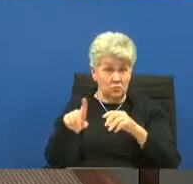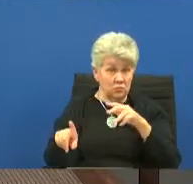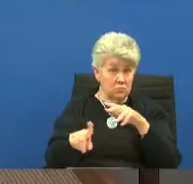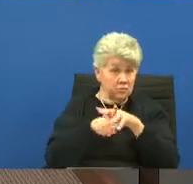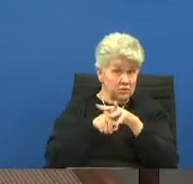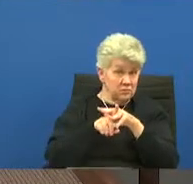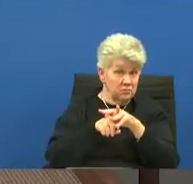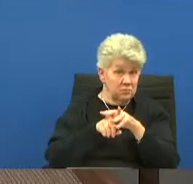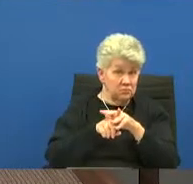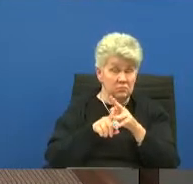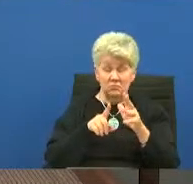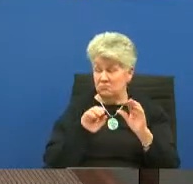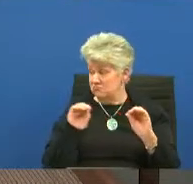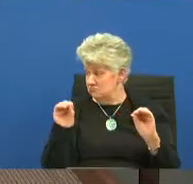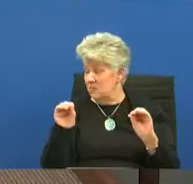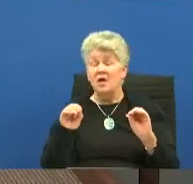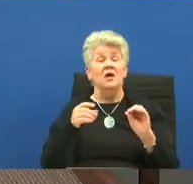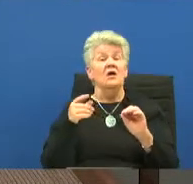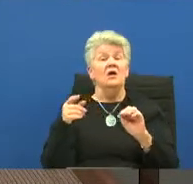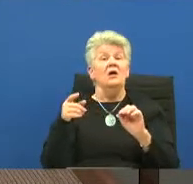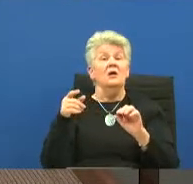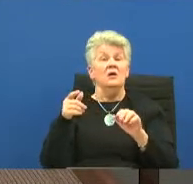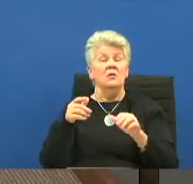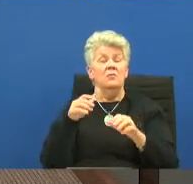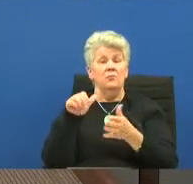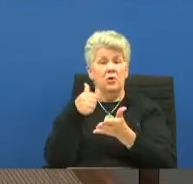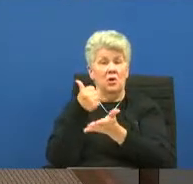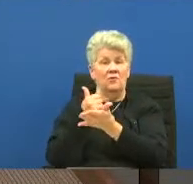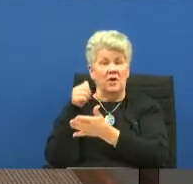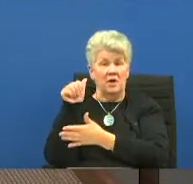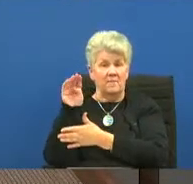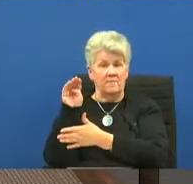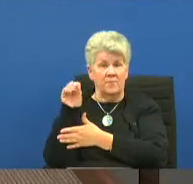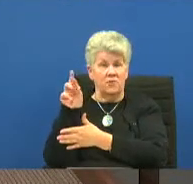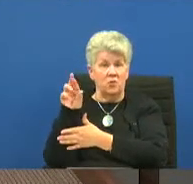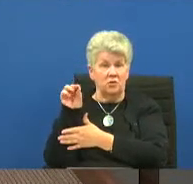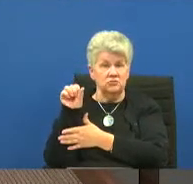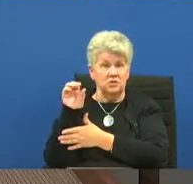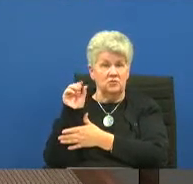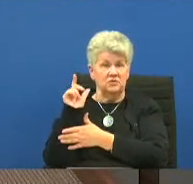Seeing none, we'll go to council. Councilwoman Amorosa, motion to approve. Do we have a second?